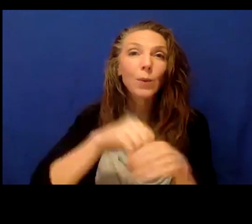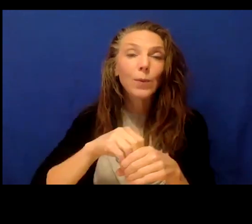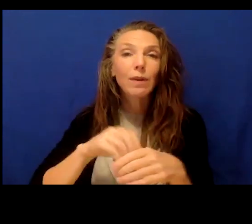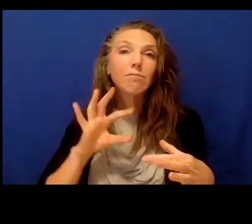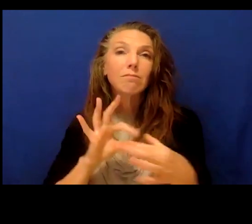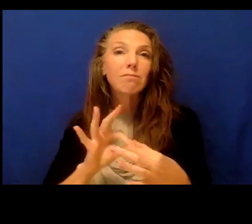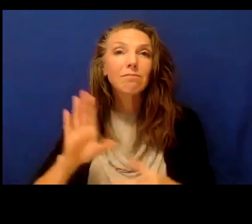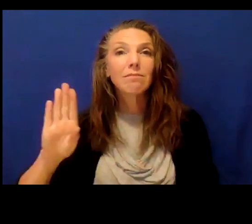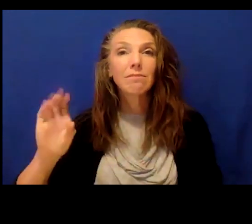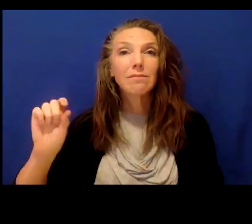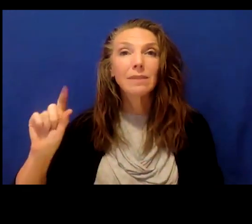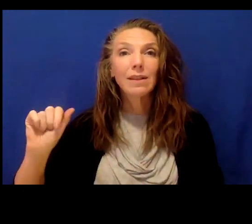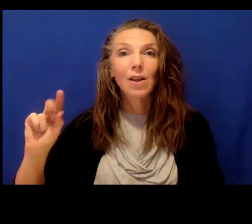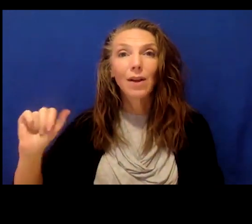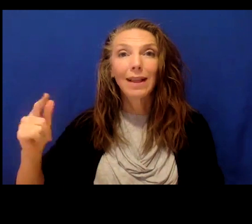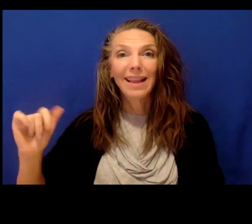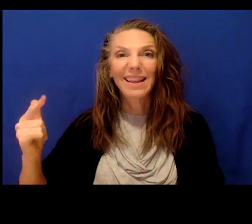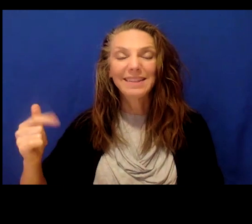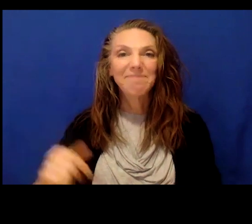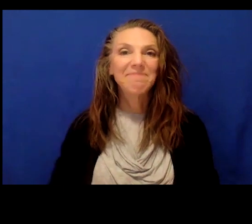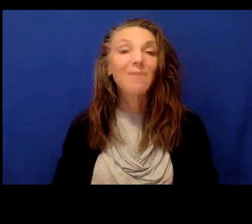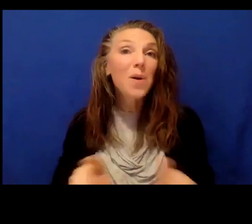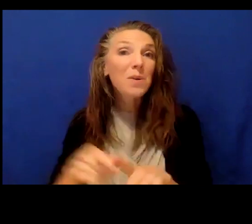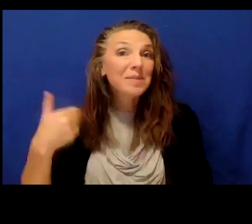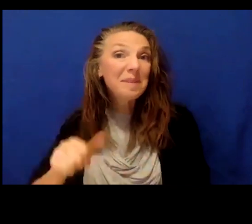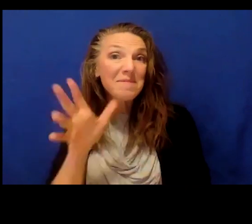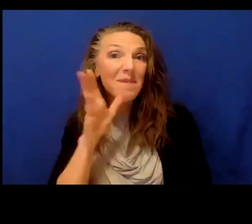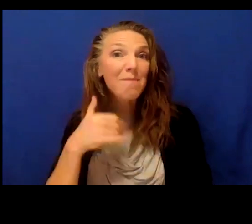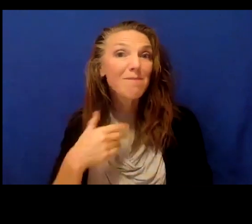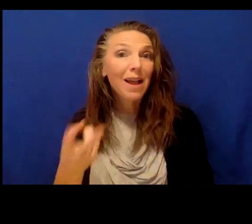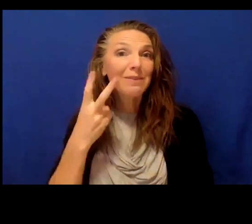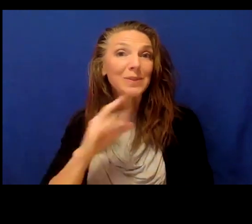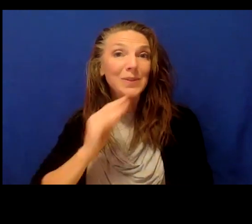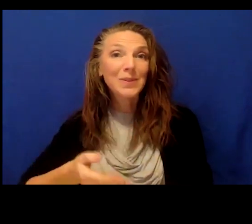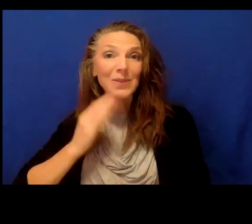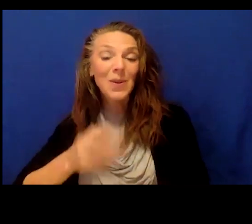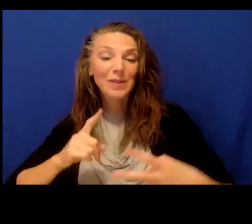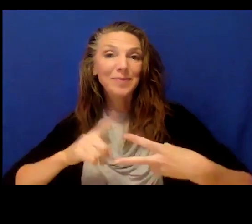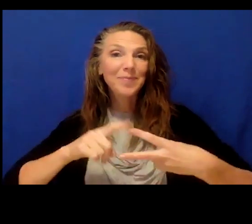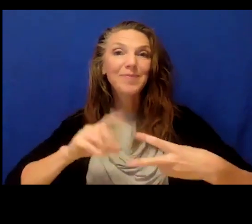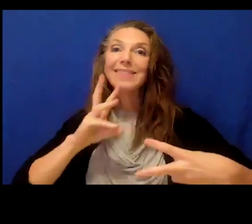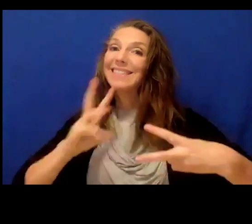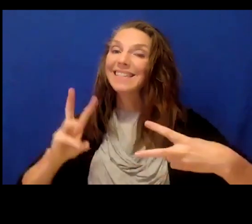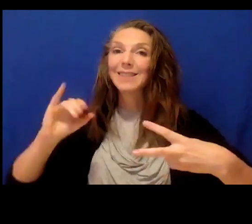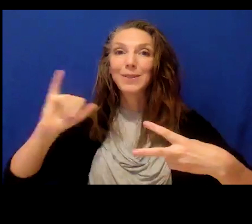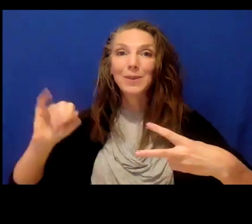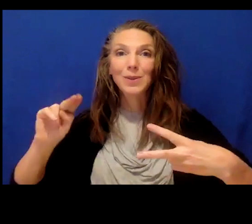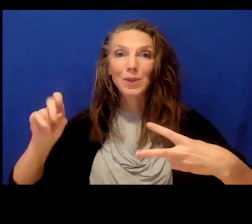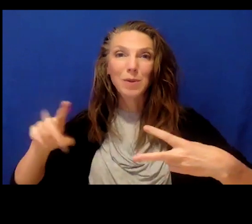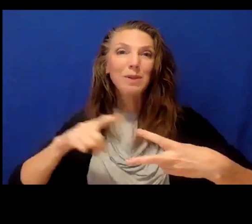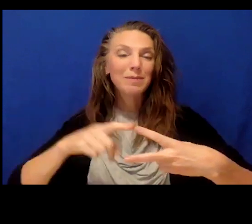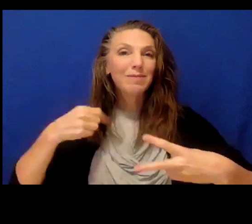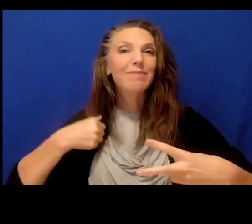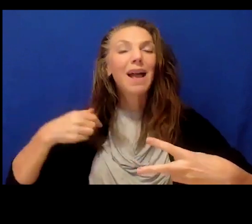because I'm a mom. I'm a mom to two young daughters myself. My older daughter, Juniper, is 6 years old, and she happens to have a